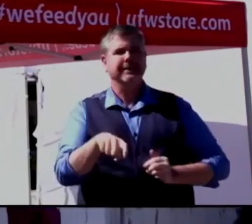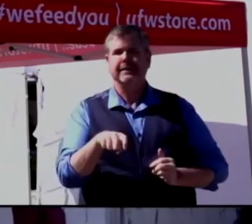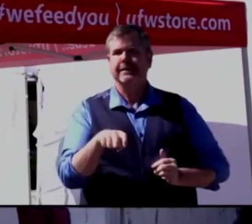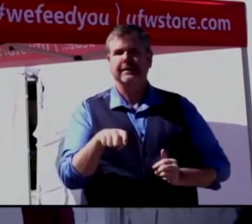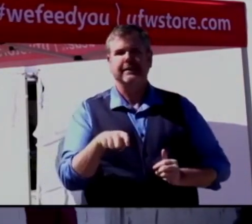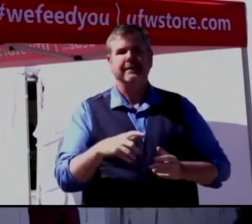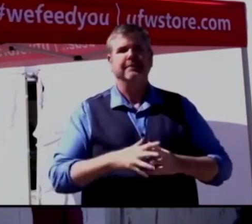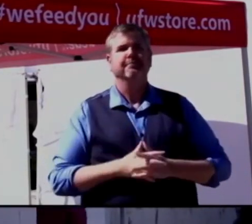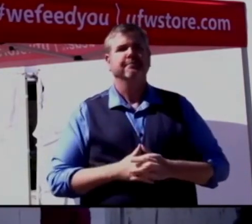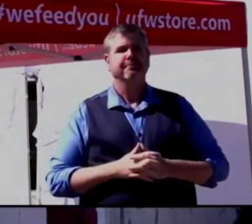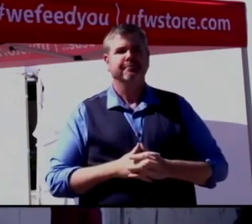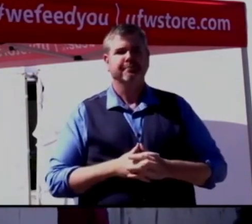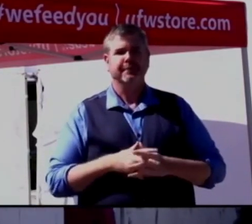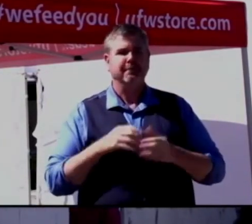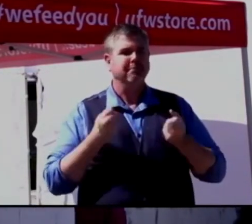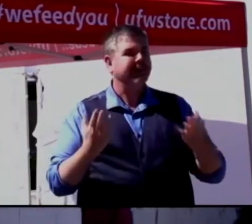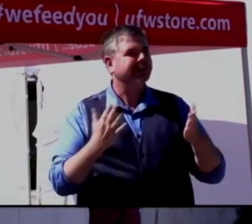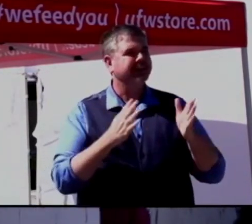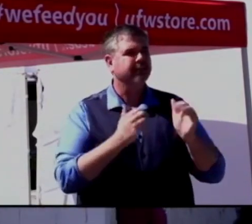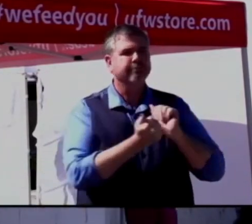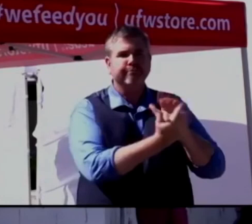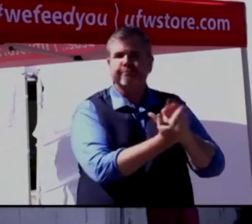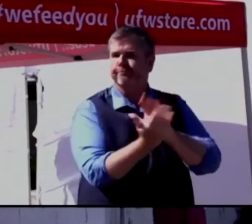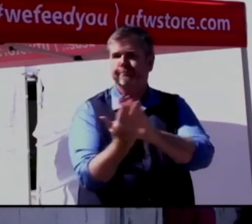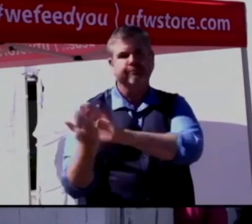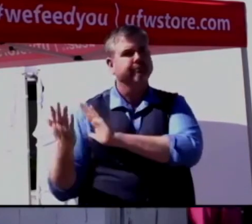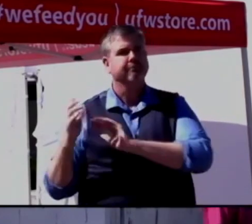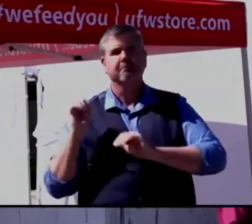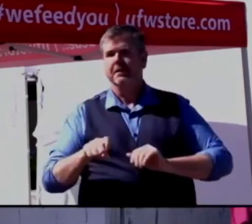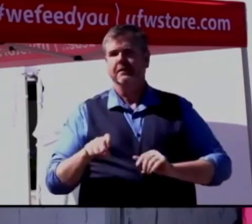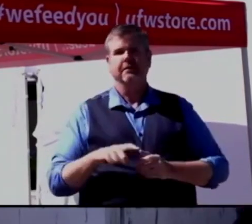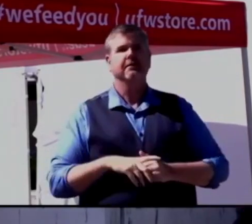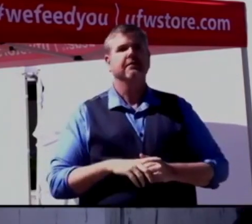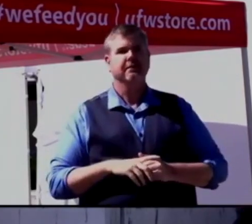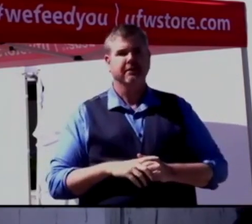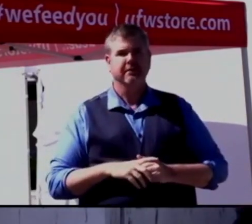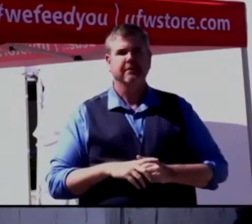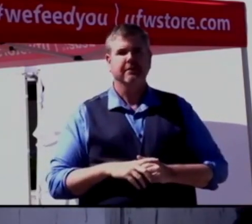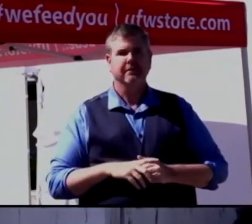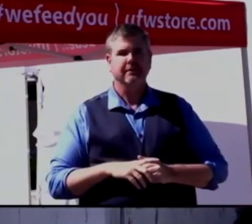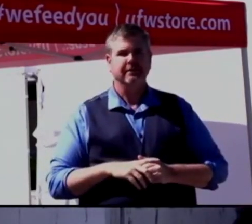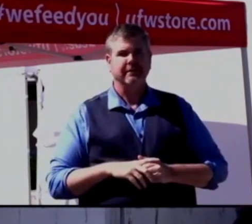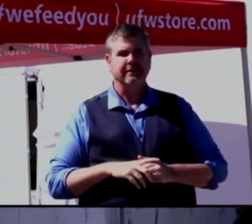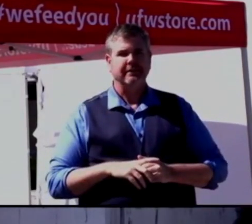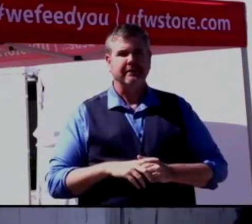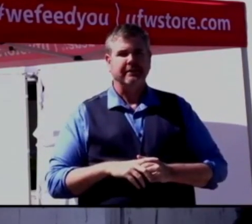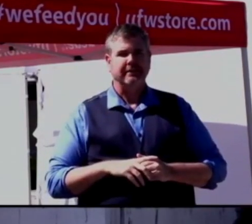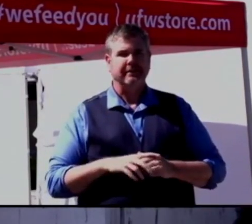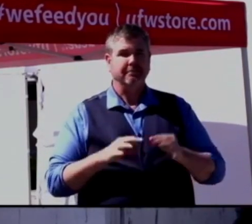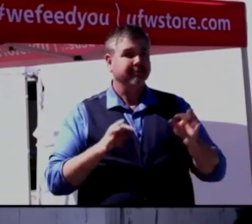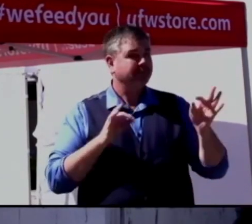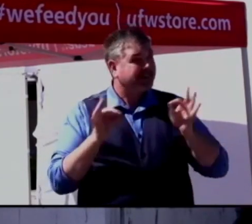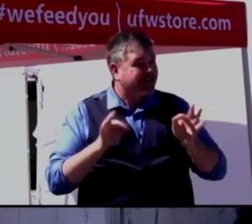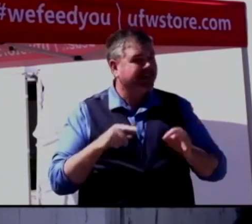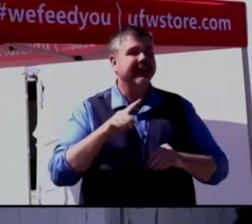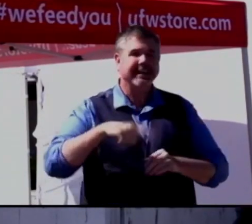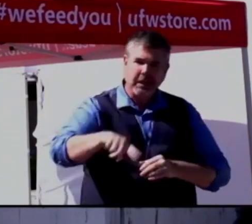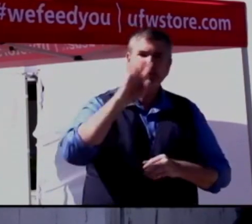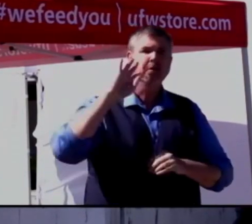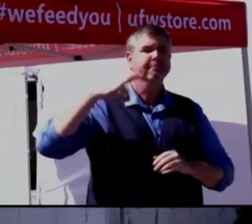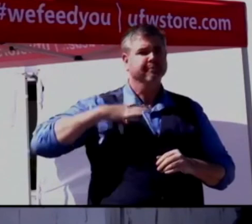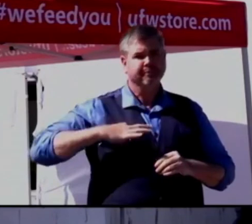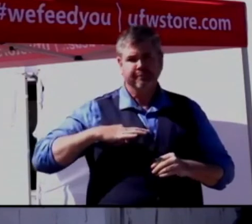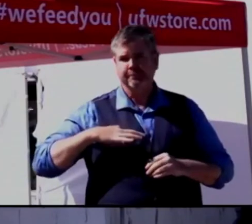Latinx community, that really need the vaccine and will benefit from the vaccine. I think there are many